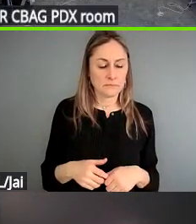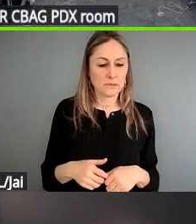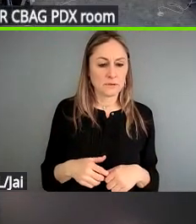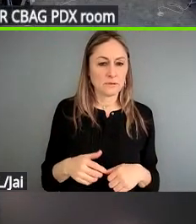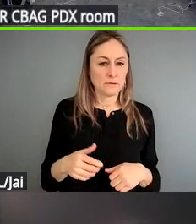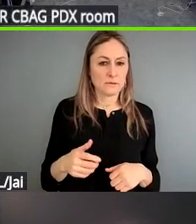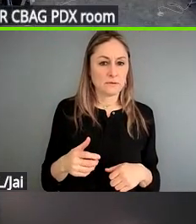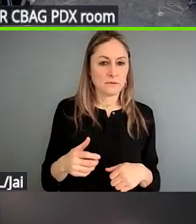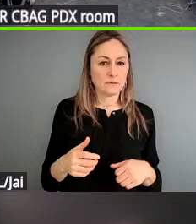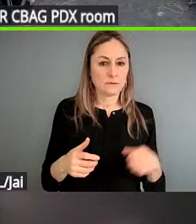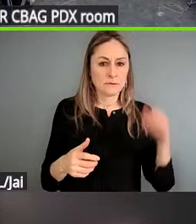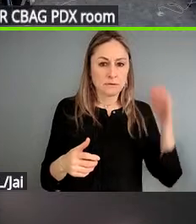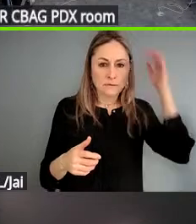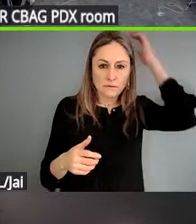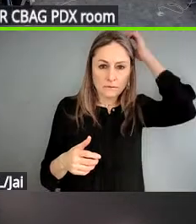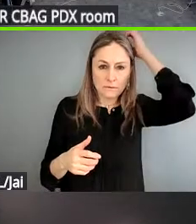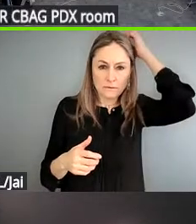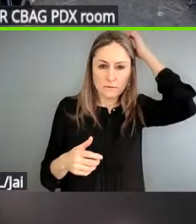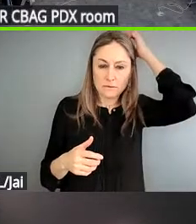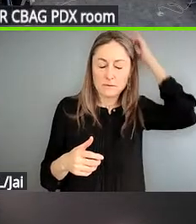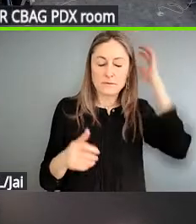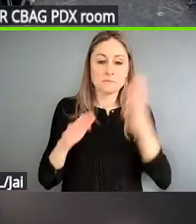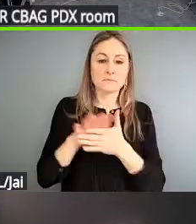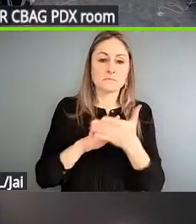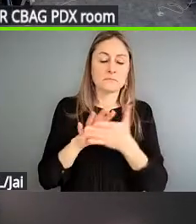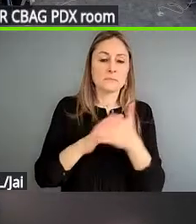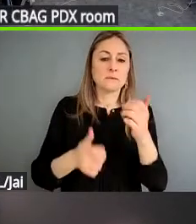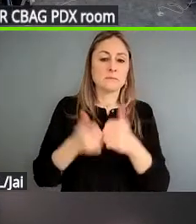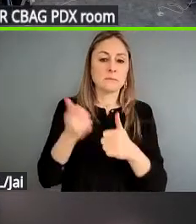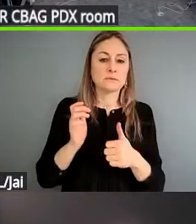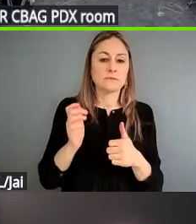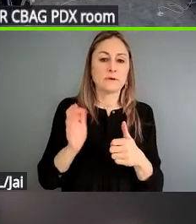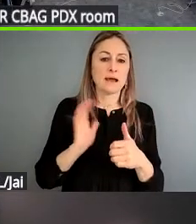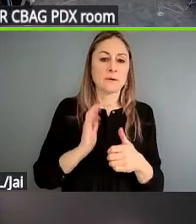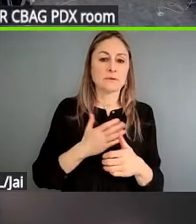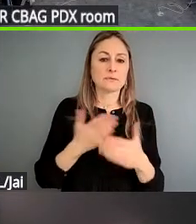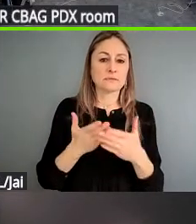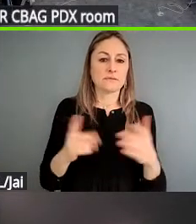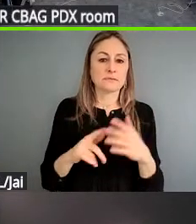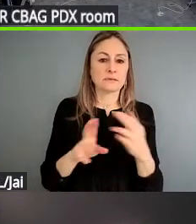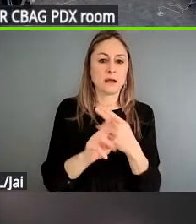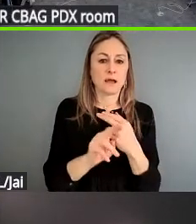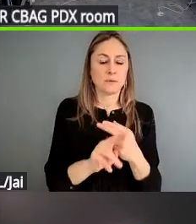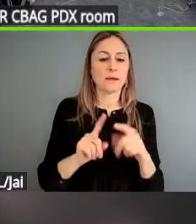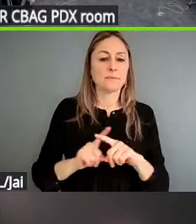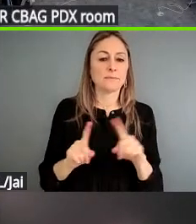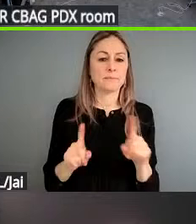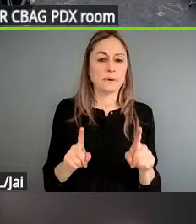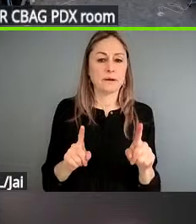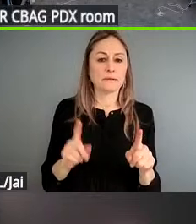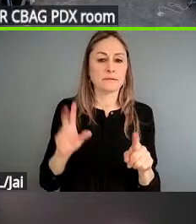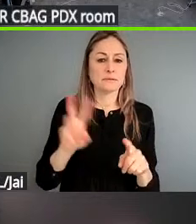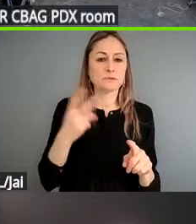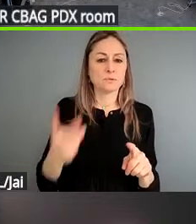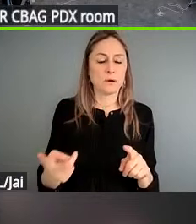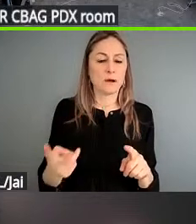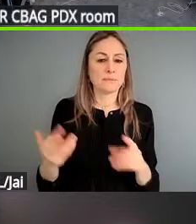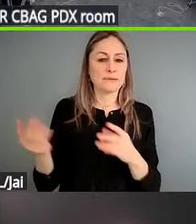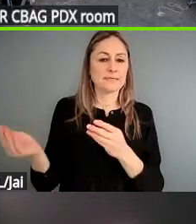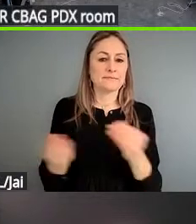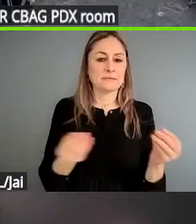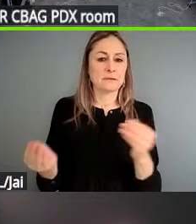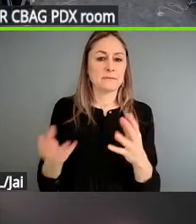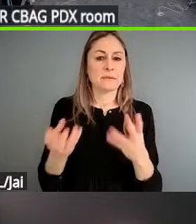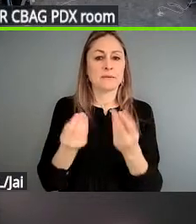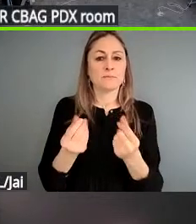WashDOT is actually trying to dispense of them anyway. Most of our stuff is right by the highway, but that swap actually I think gets facilitated by way of